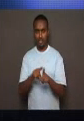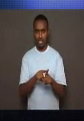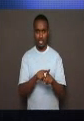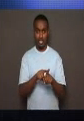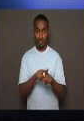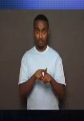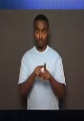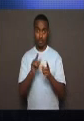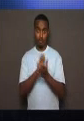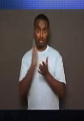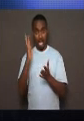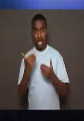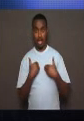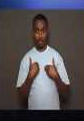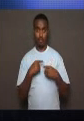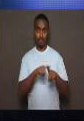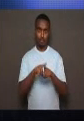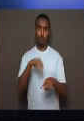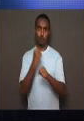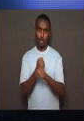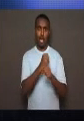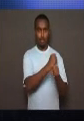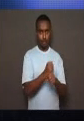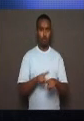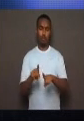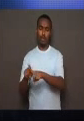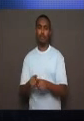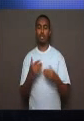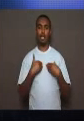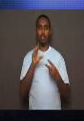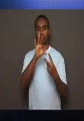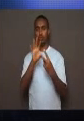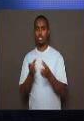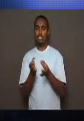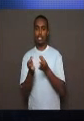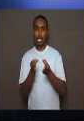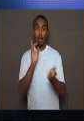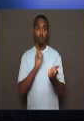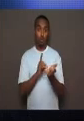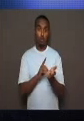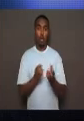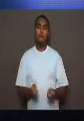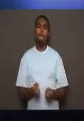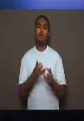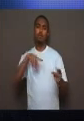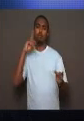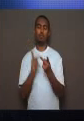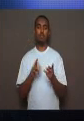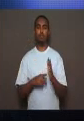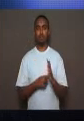of study, there are several occupations to choose from to describe a doctor more